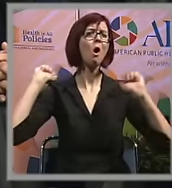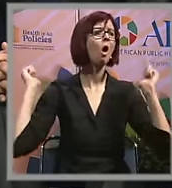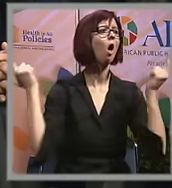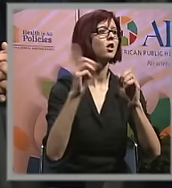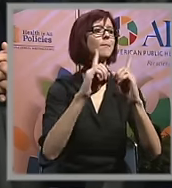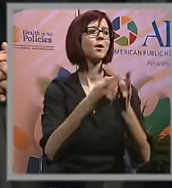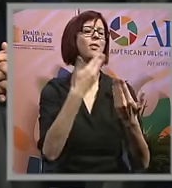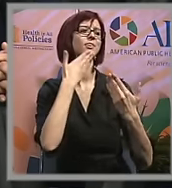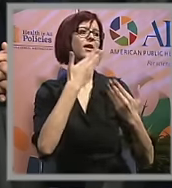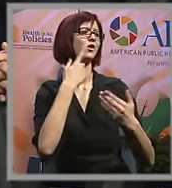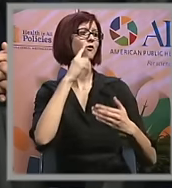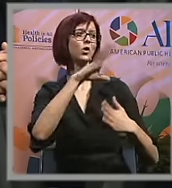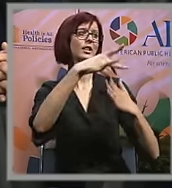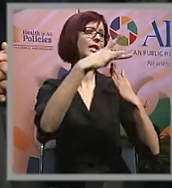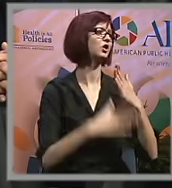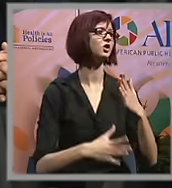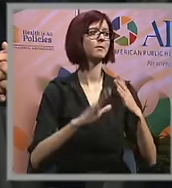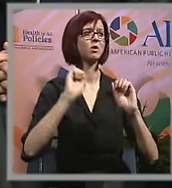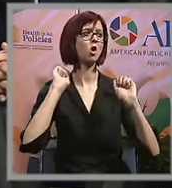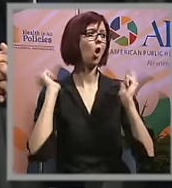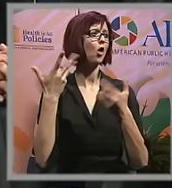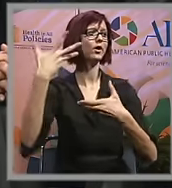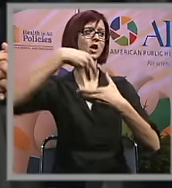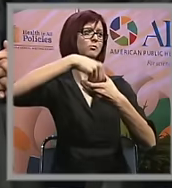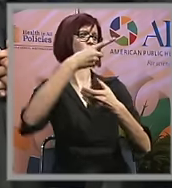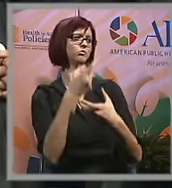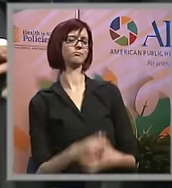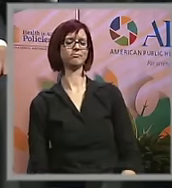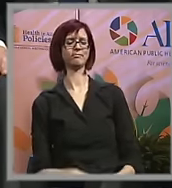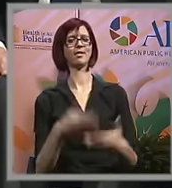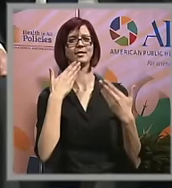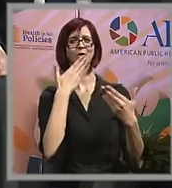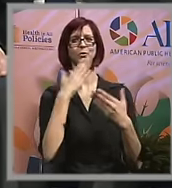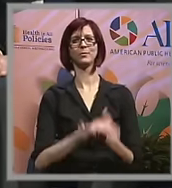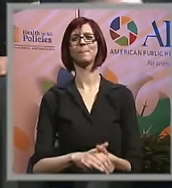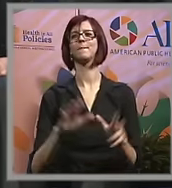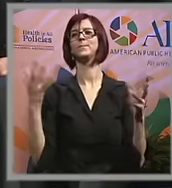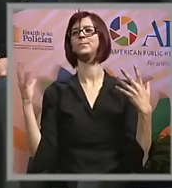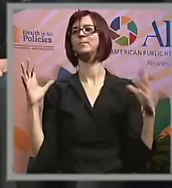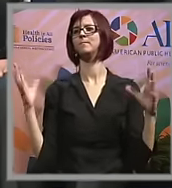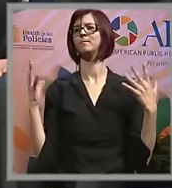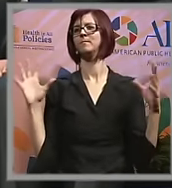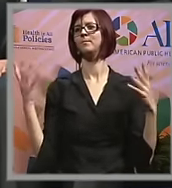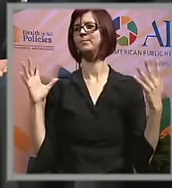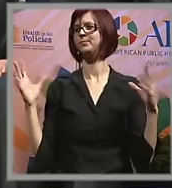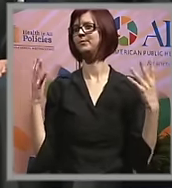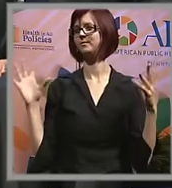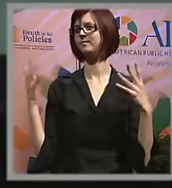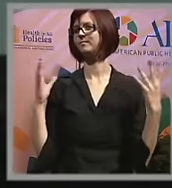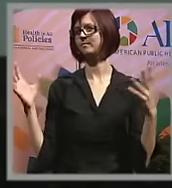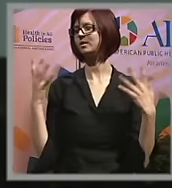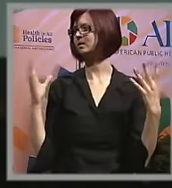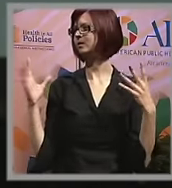you so much for your great leadership and all the contributions you've made. Thank you. All right. Please join me in giving hand to Secretary Castro.